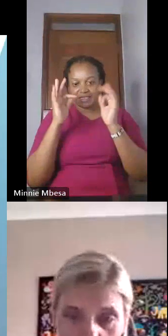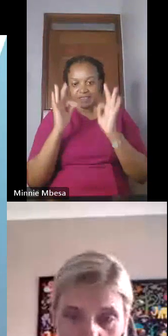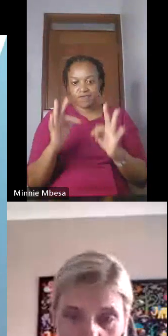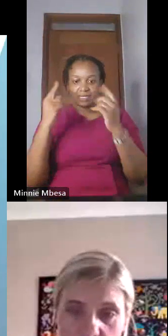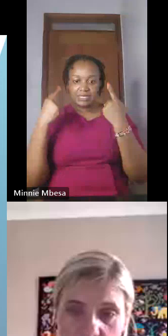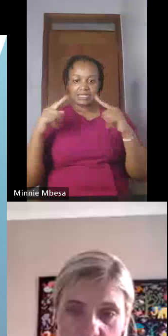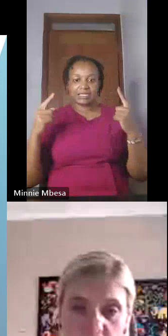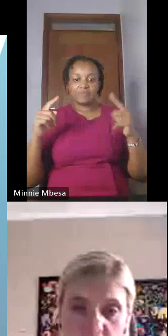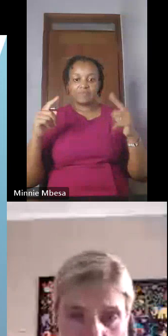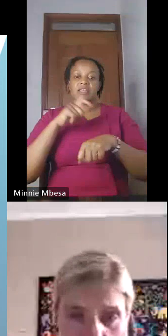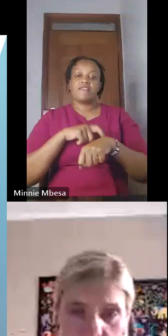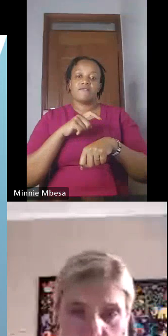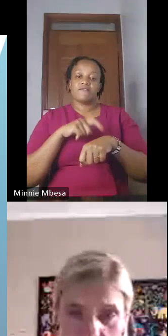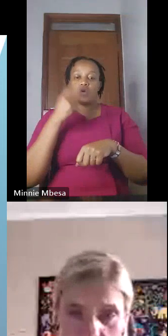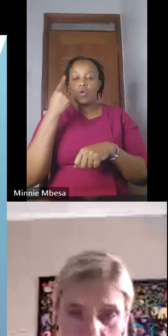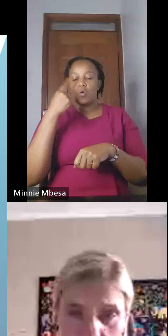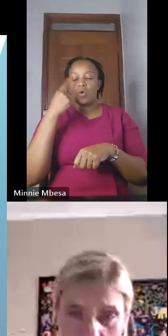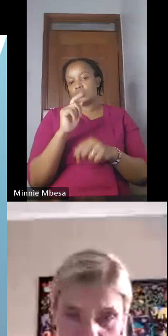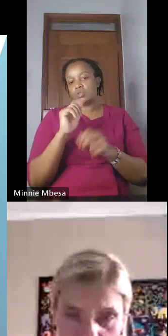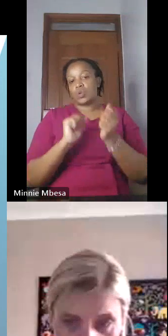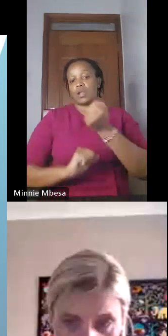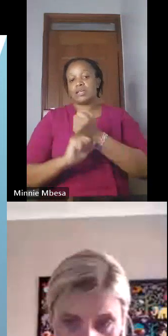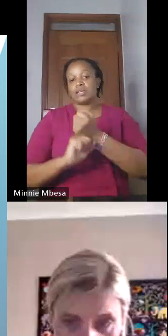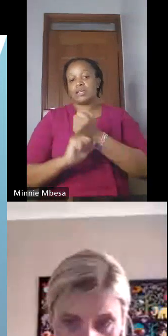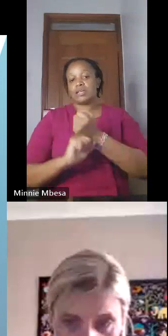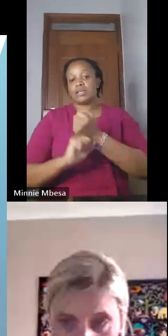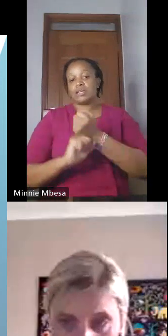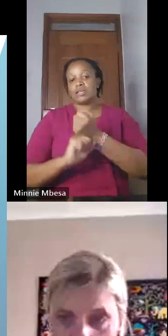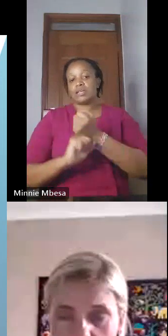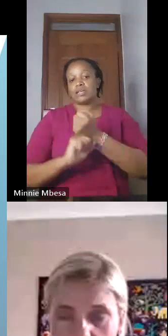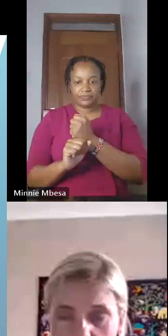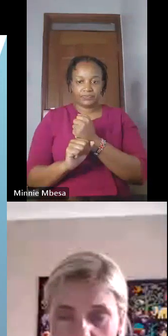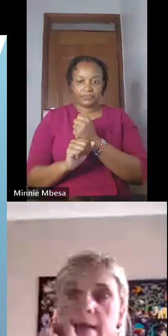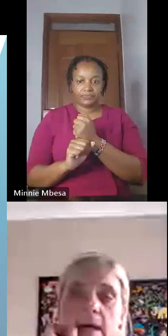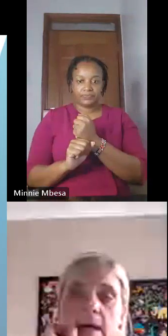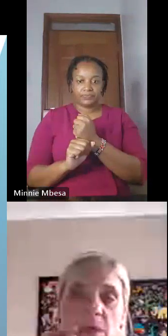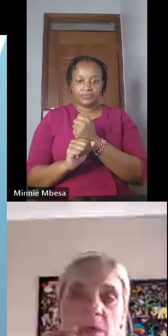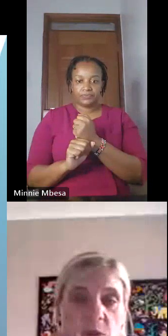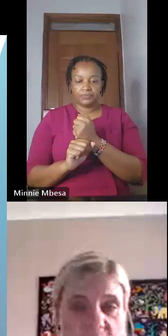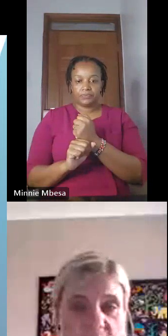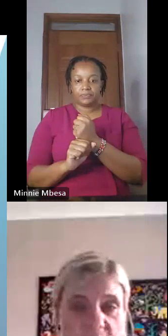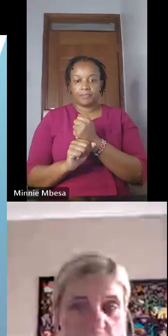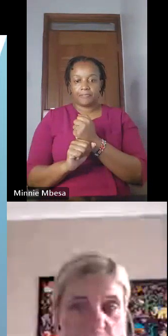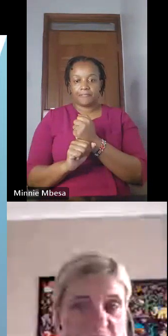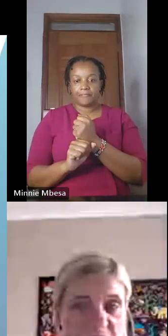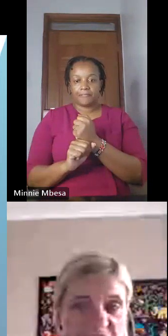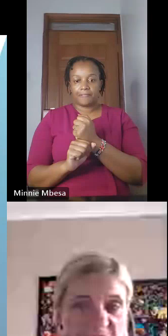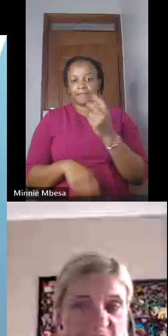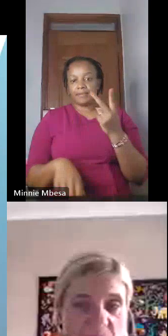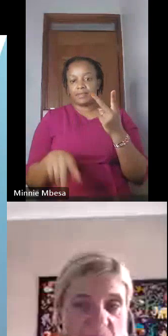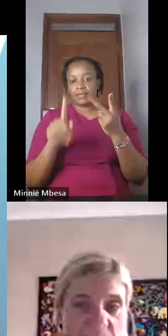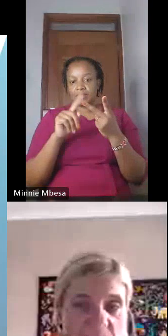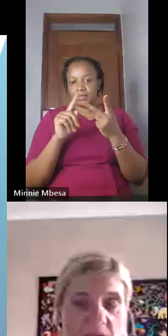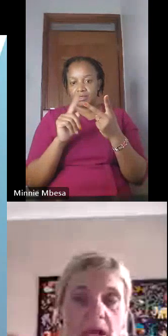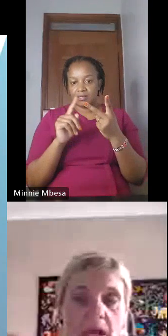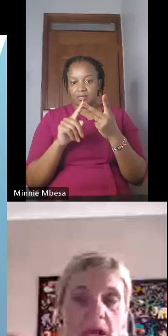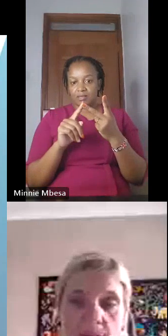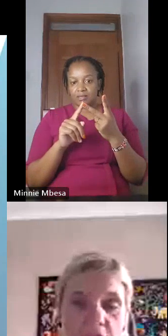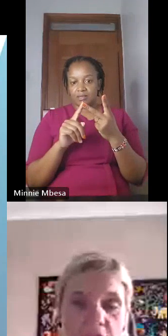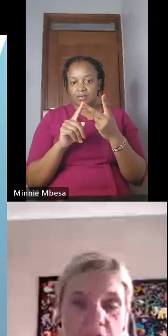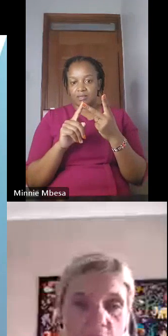Submit your application with the passport that you have now. Okay. And then your second question, in Evelyn,